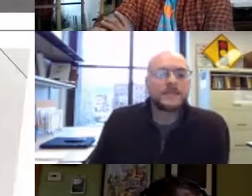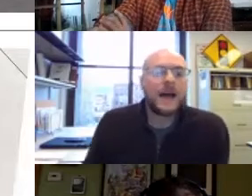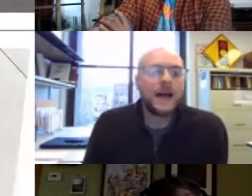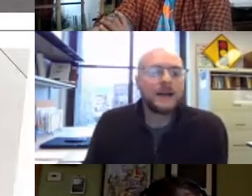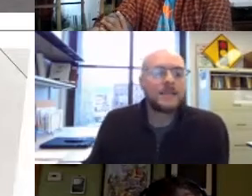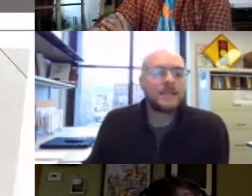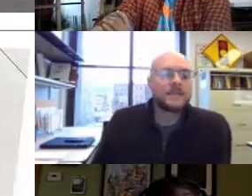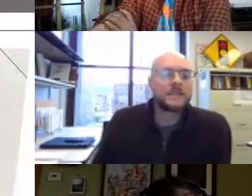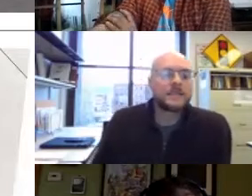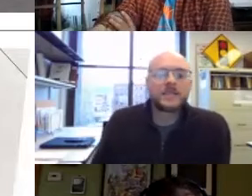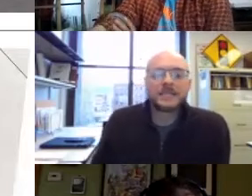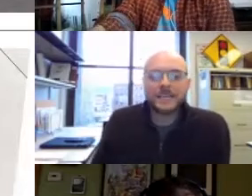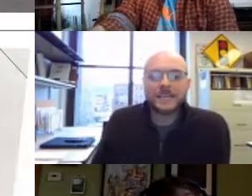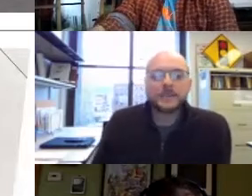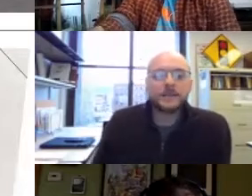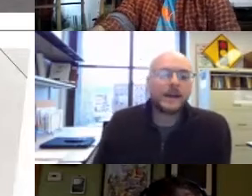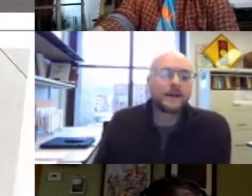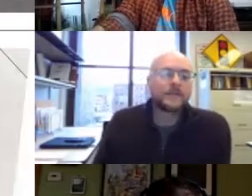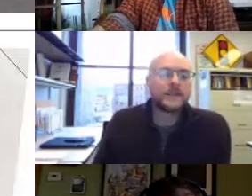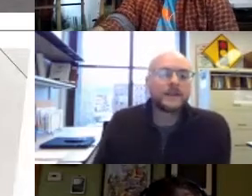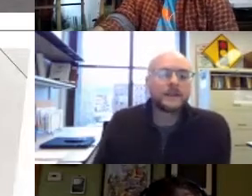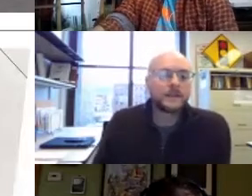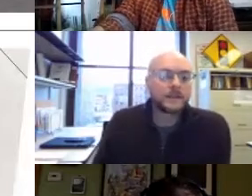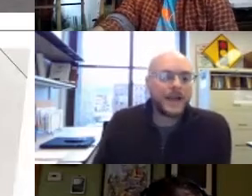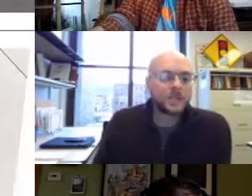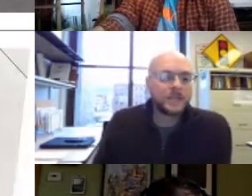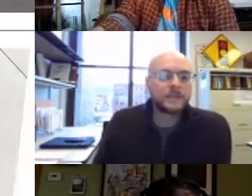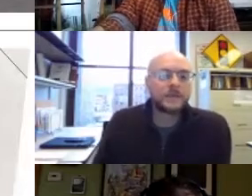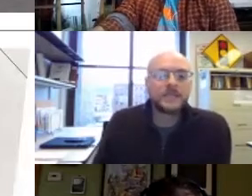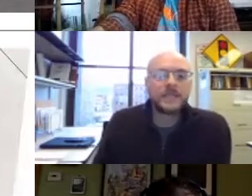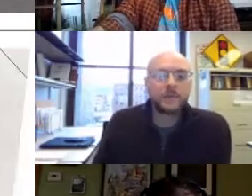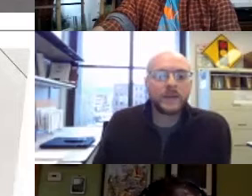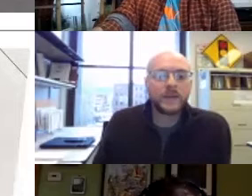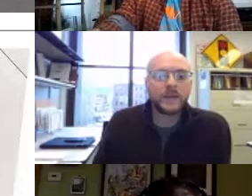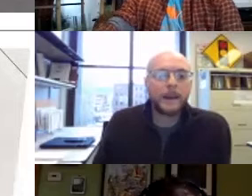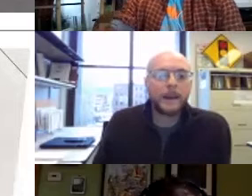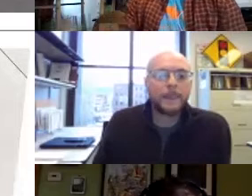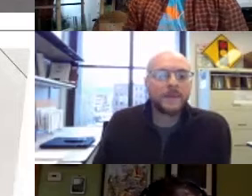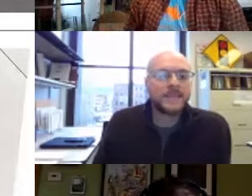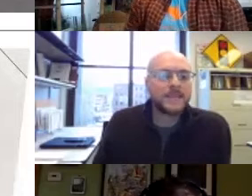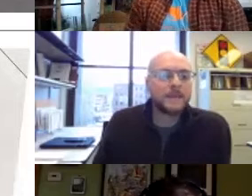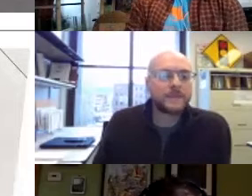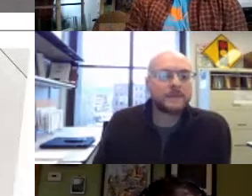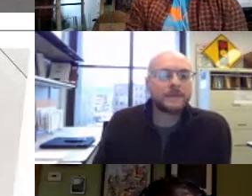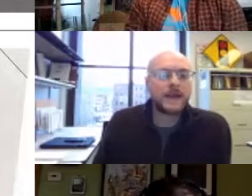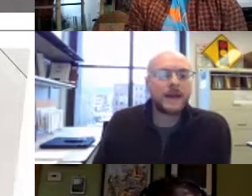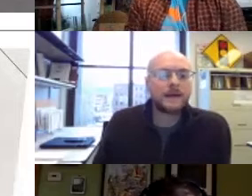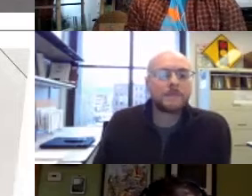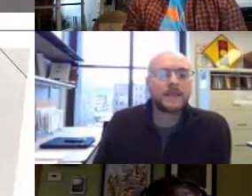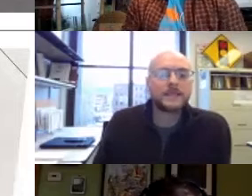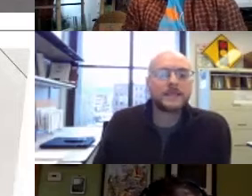This is just an extension of the last sheet. You can see that we maintain the